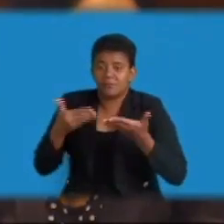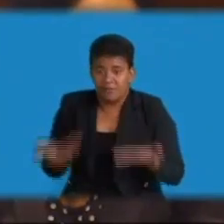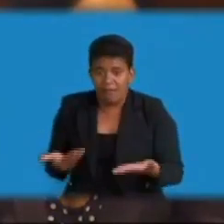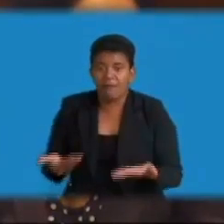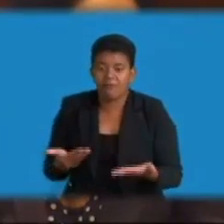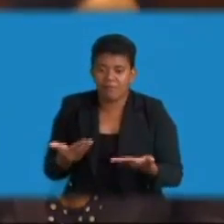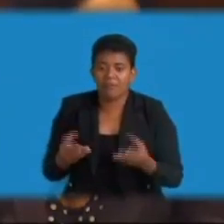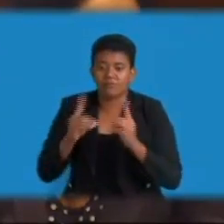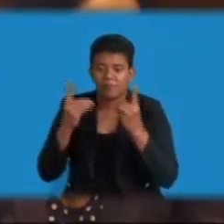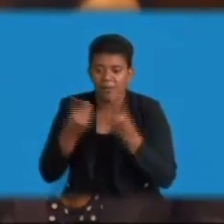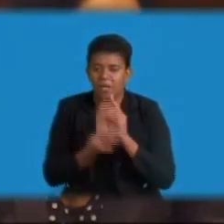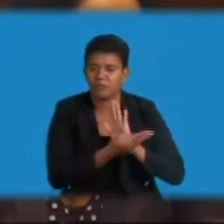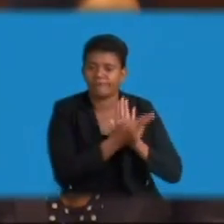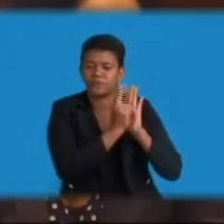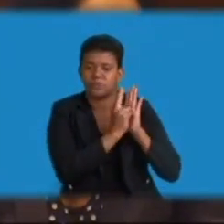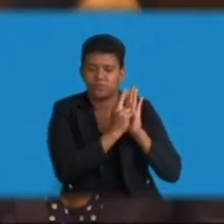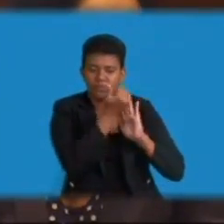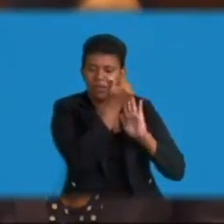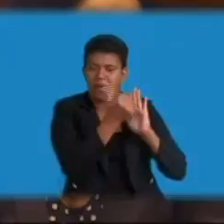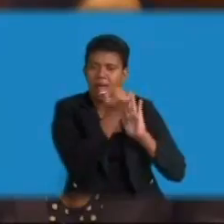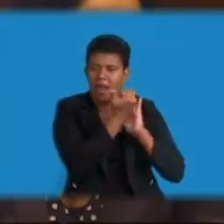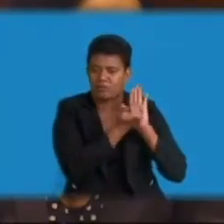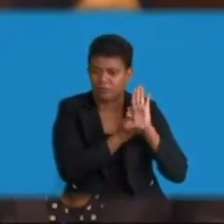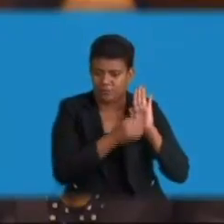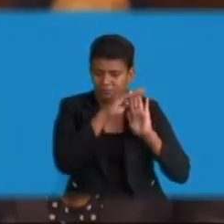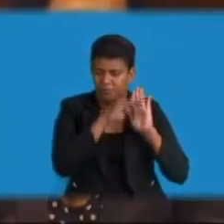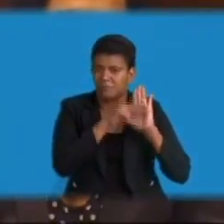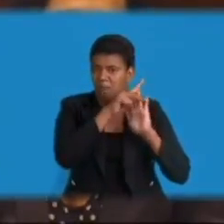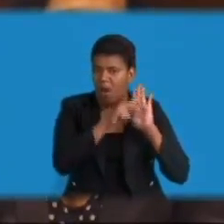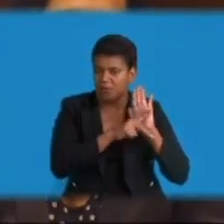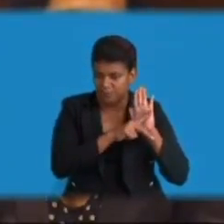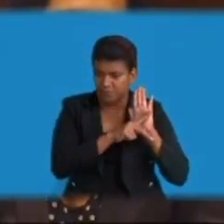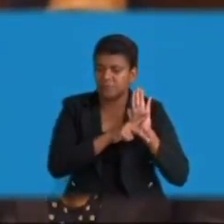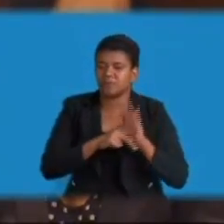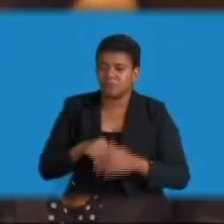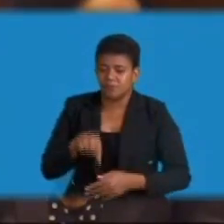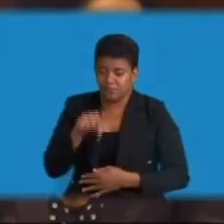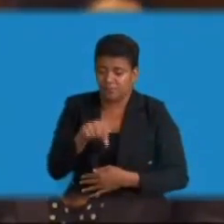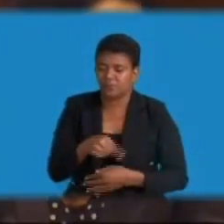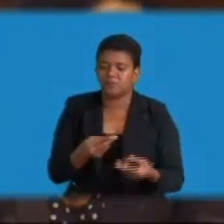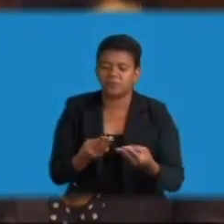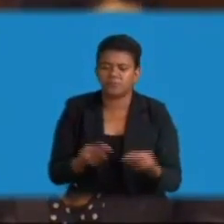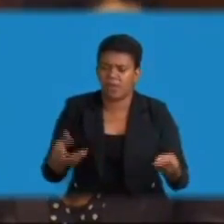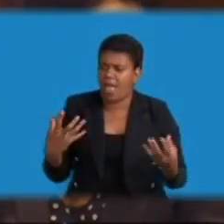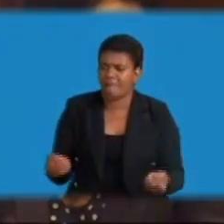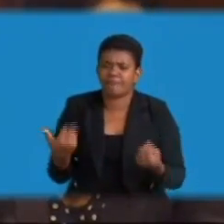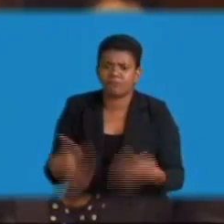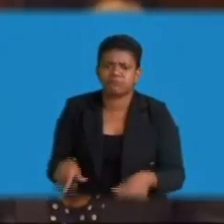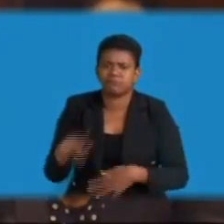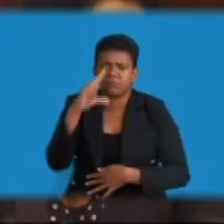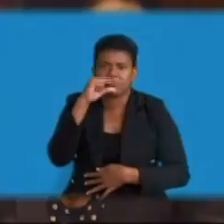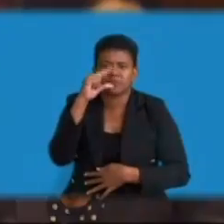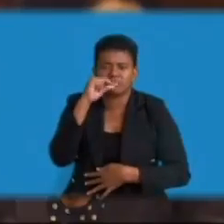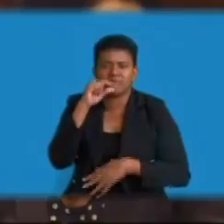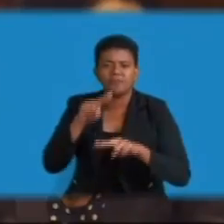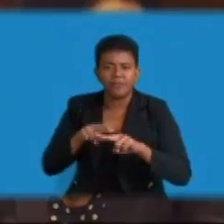policy. Minerals development, Madam Speaker, is a sector that has a huge economic potential for Fiji. In